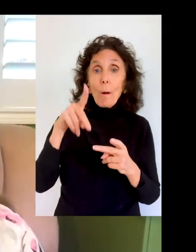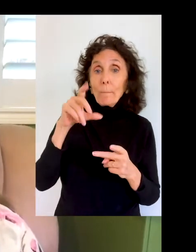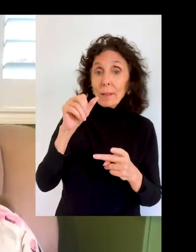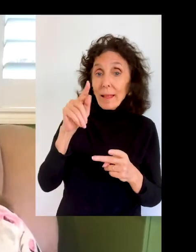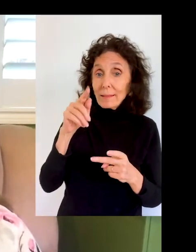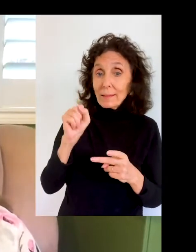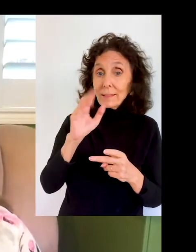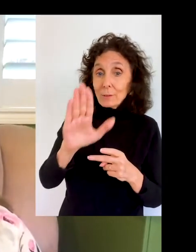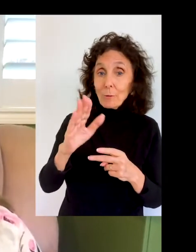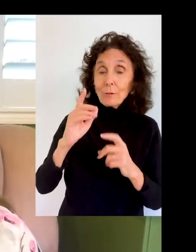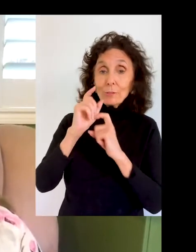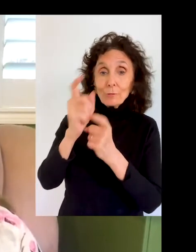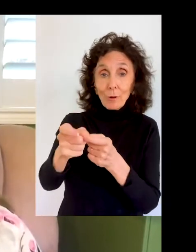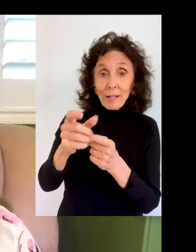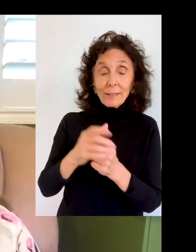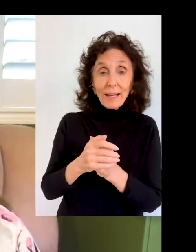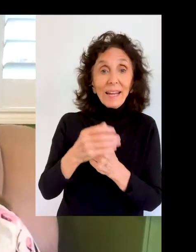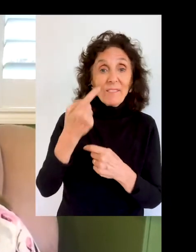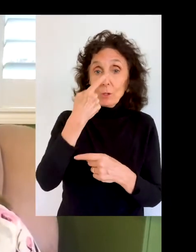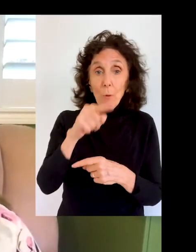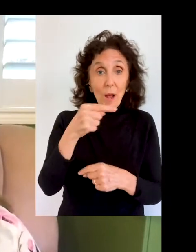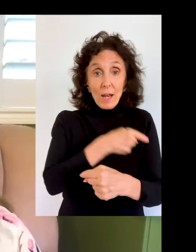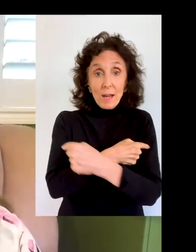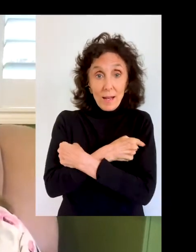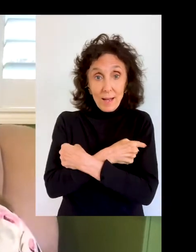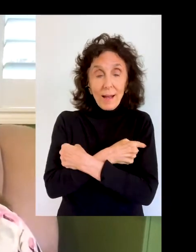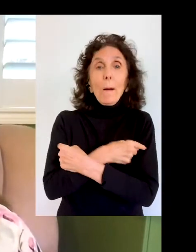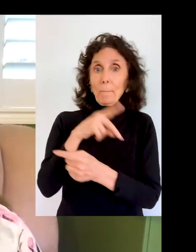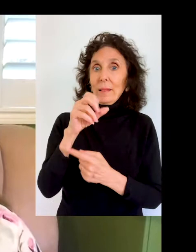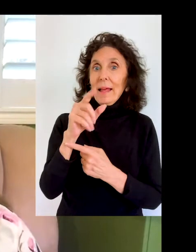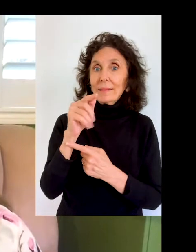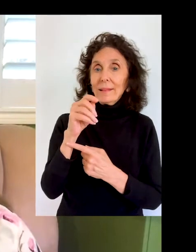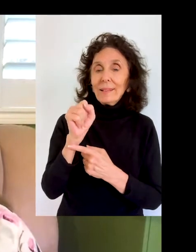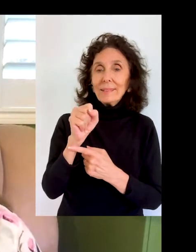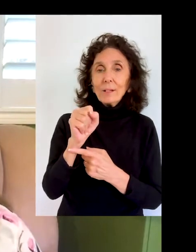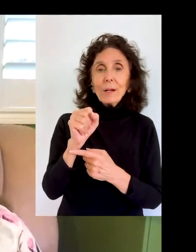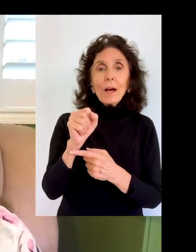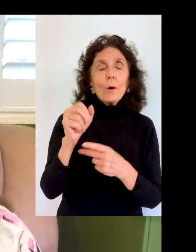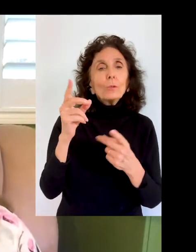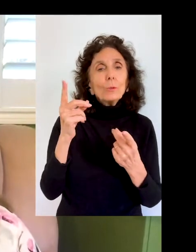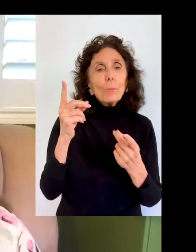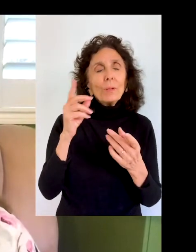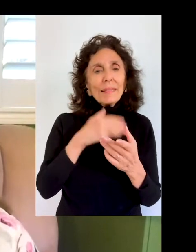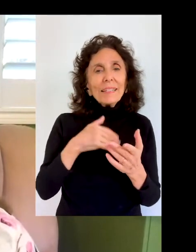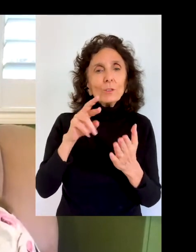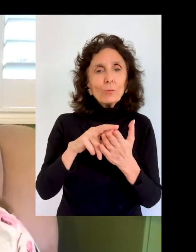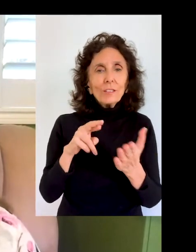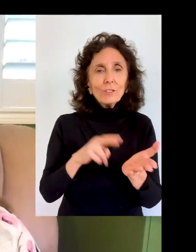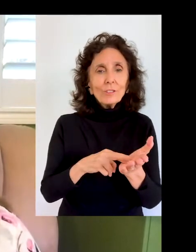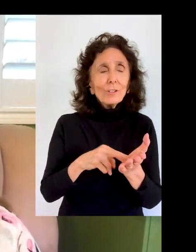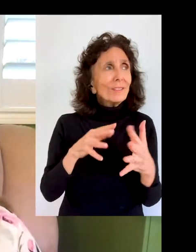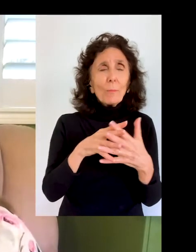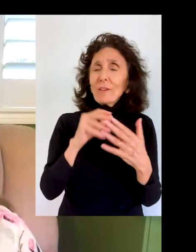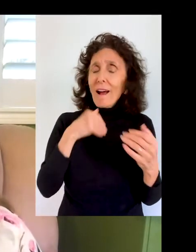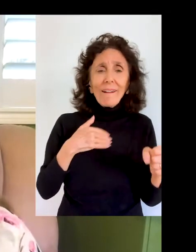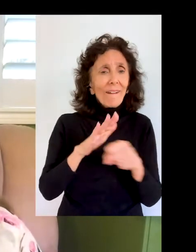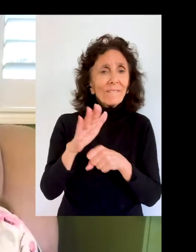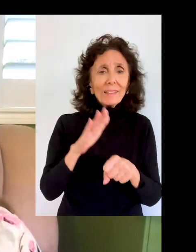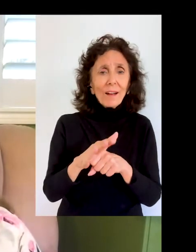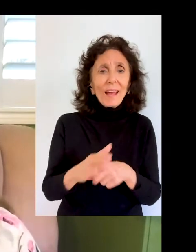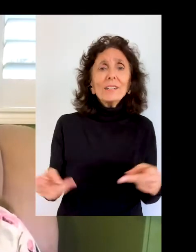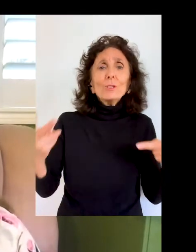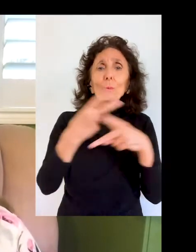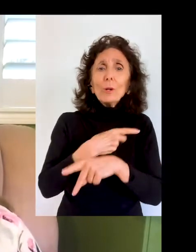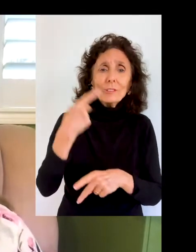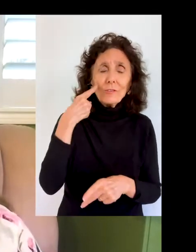you can handle more than one IV, try donating platelets. Please register for Be the Match. Americans are underwhelmed in this worldwide database, especially people